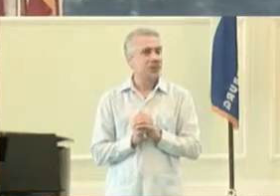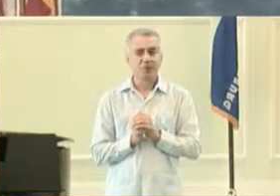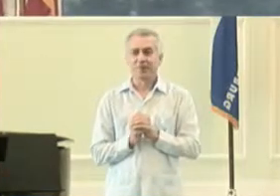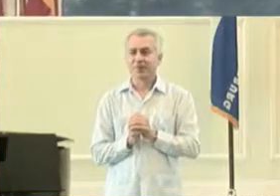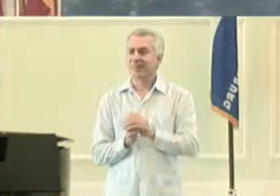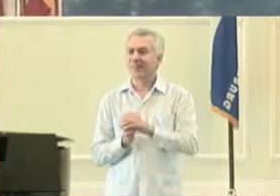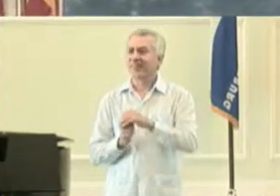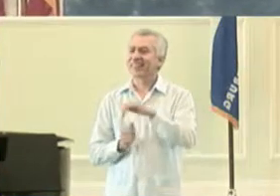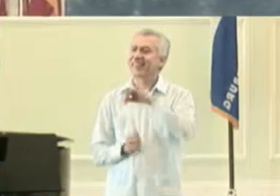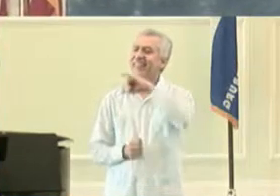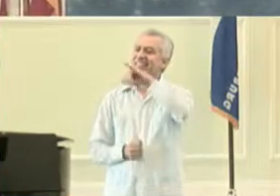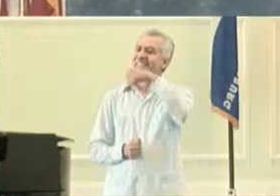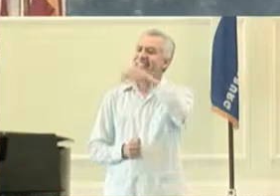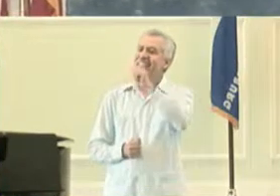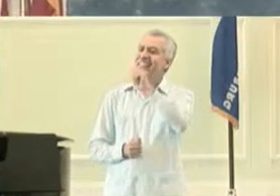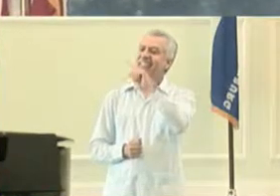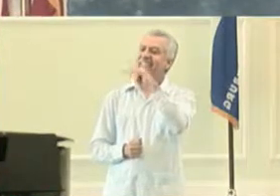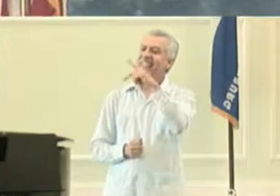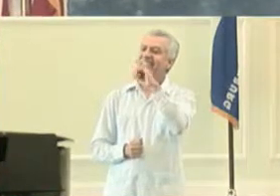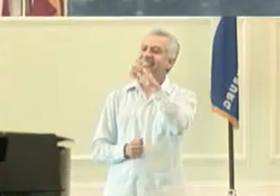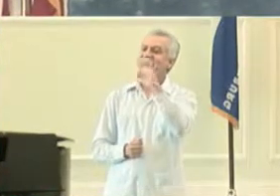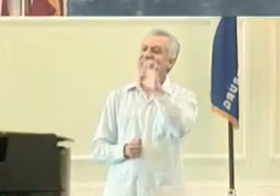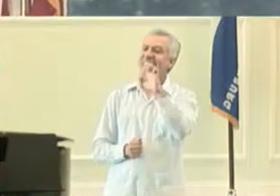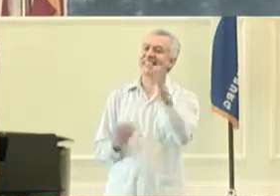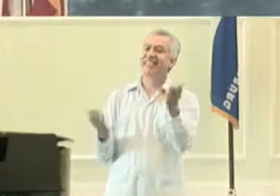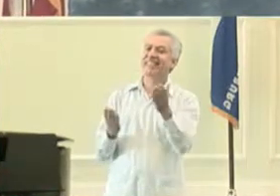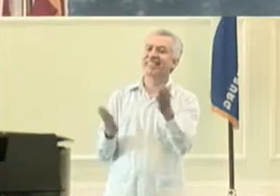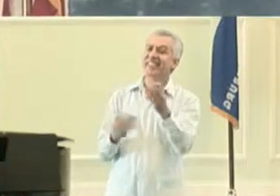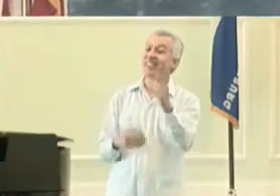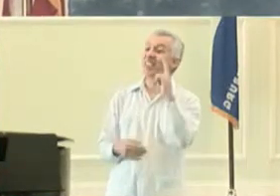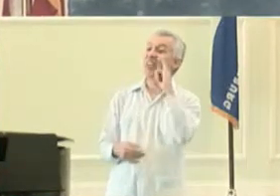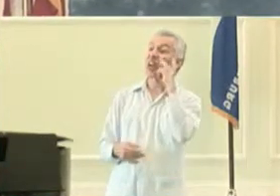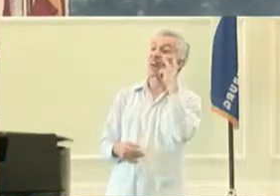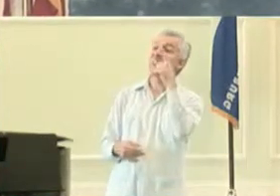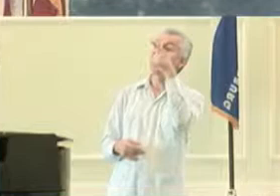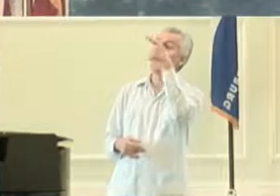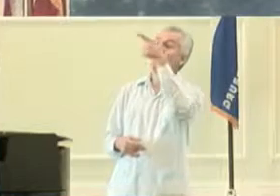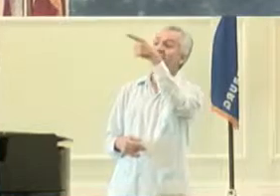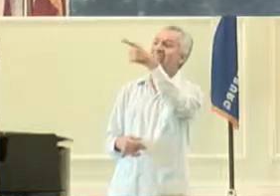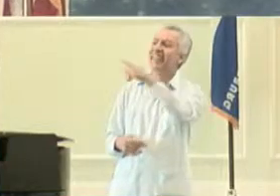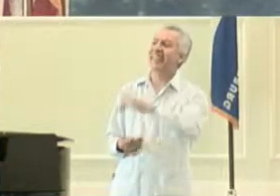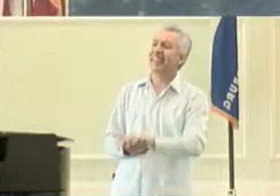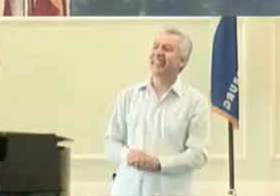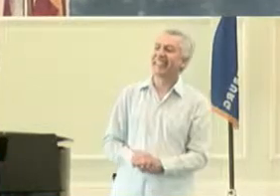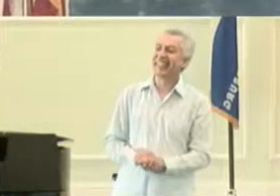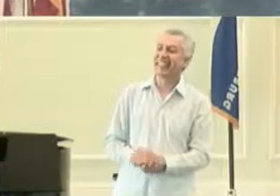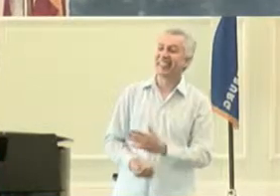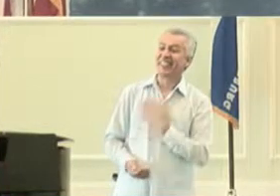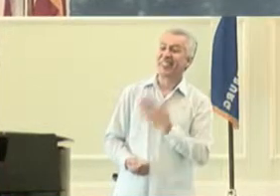Jackie. Jackie, we are so glad to have you with us.